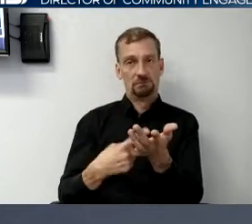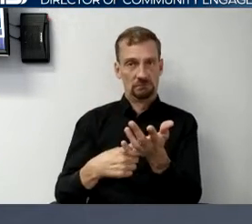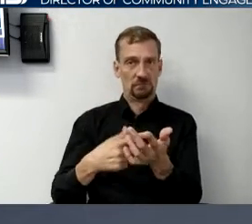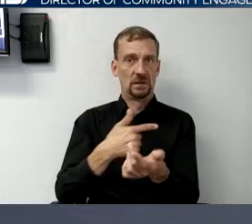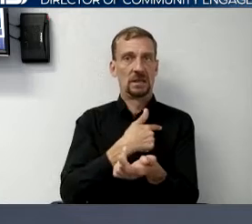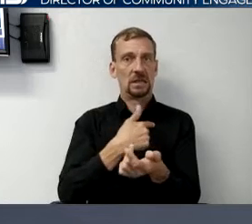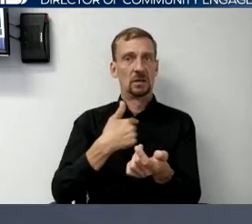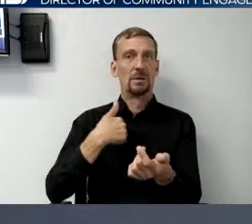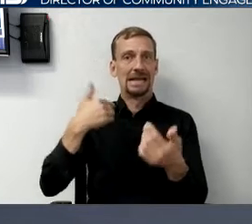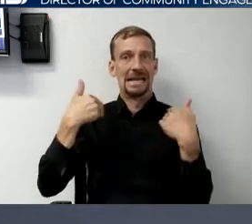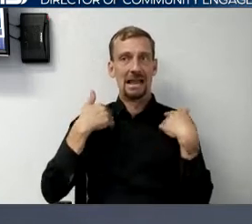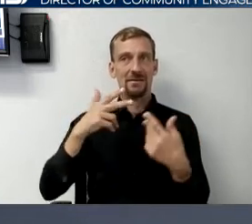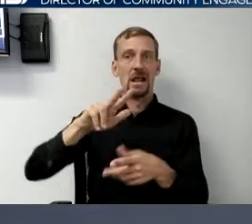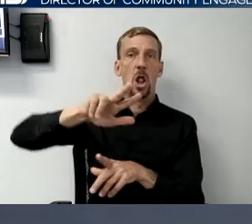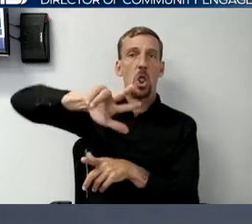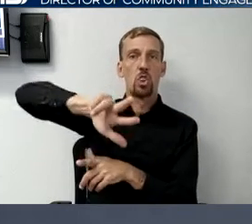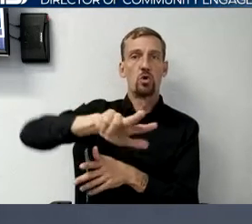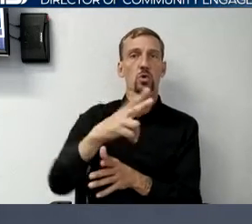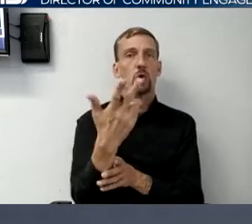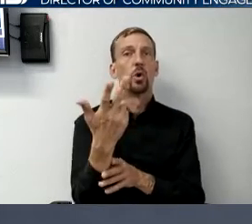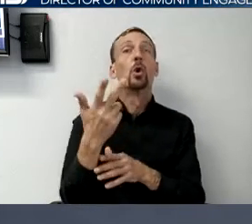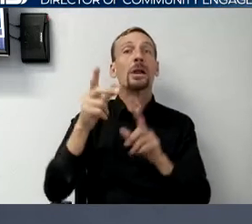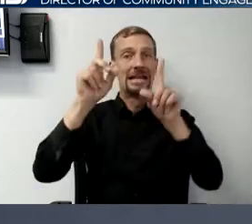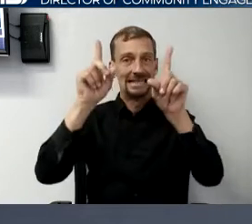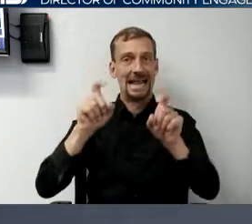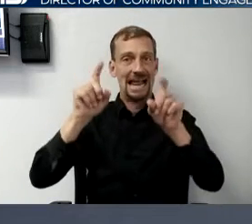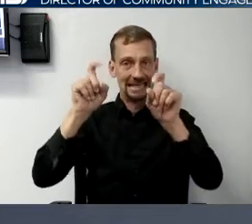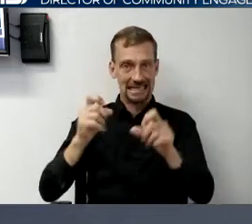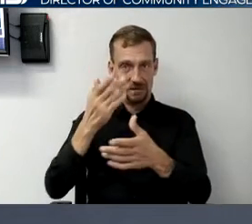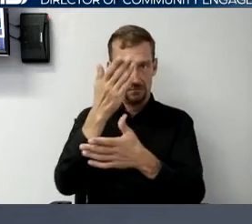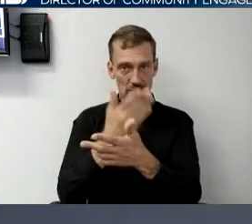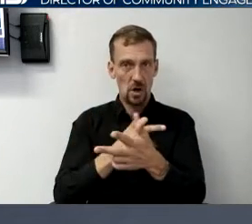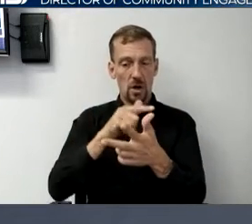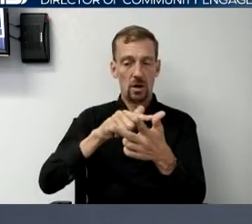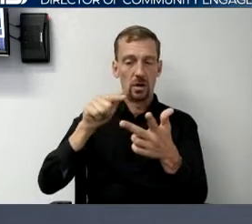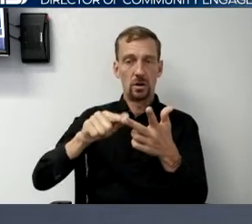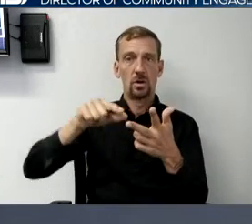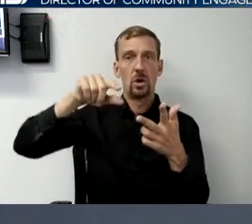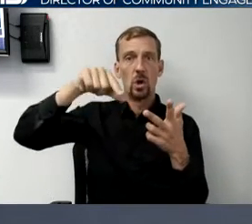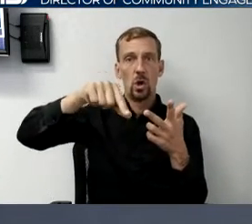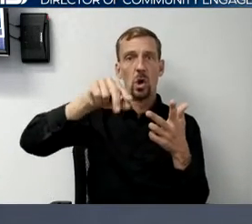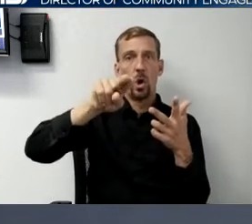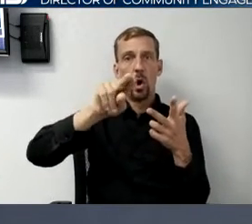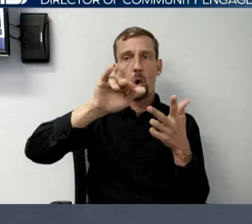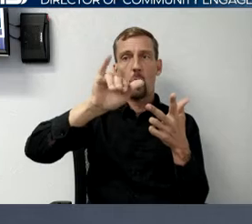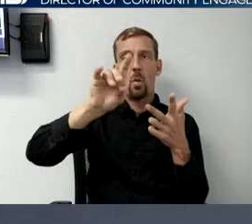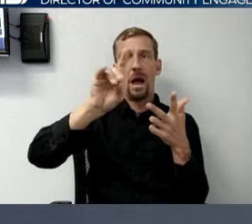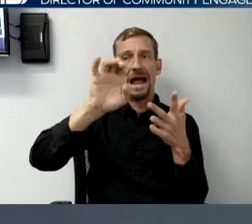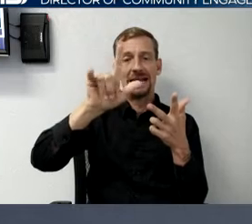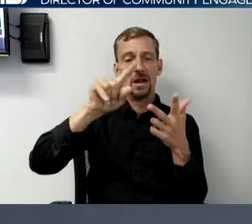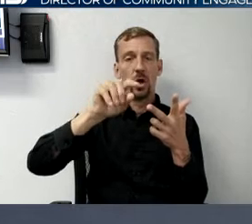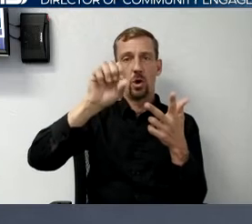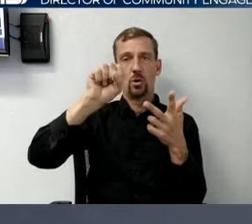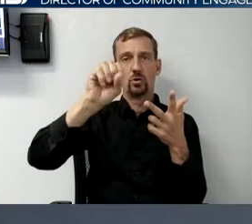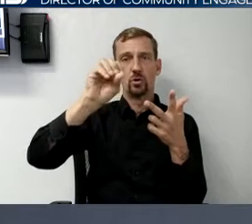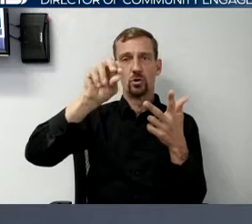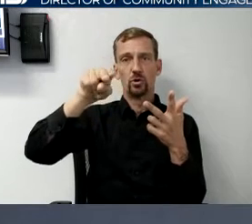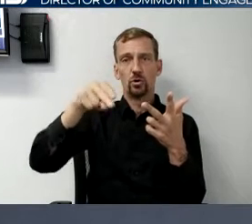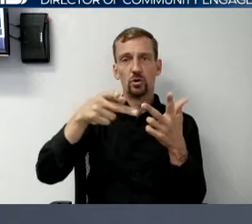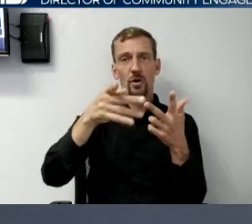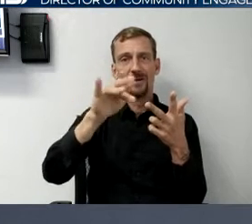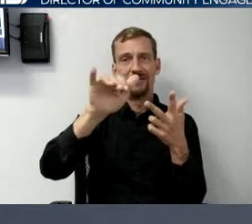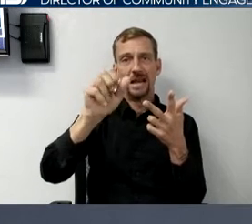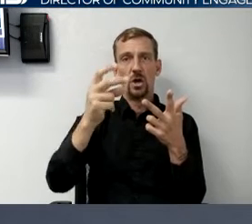a third testing platform called the Kaweah Sophia 2 platform. That is not